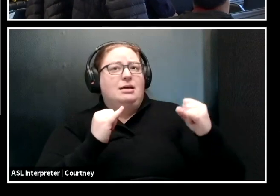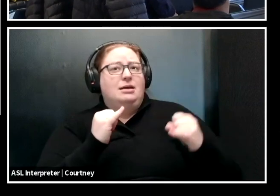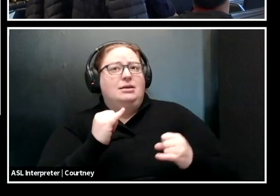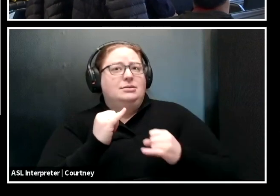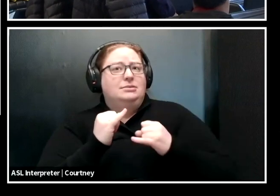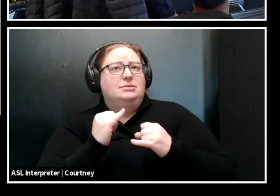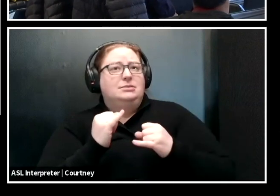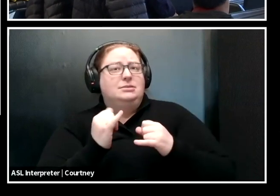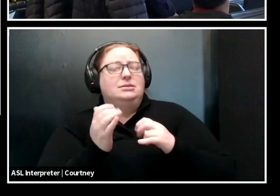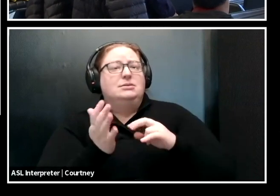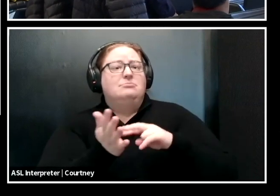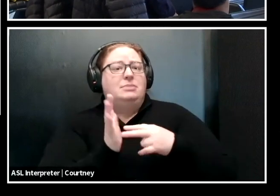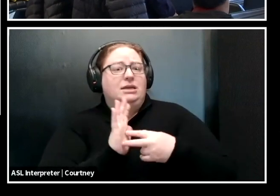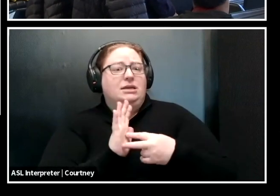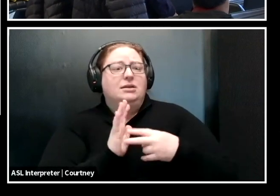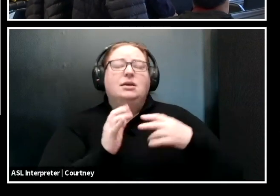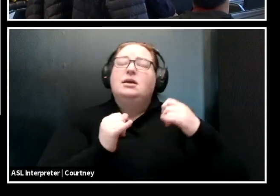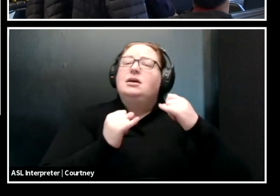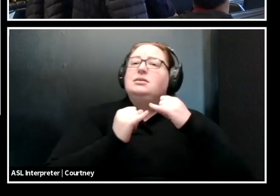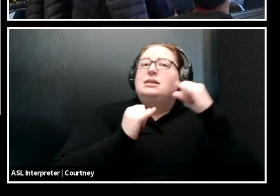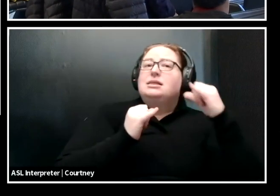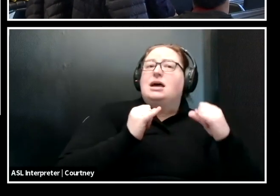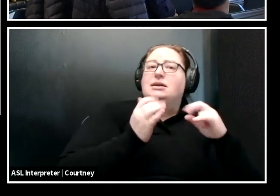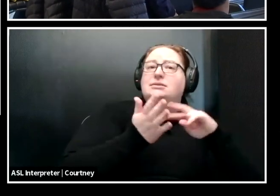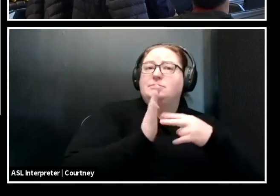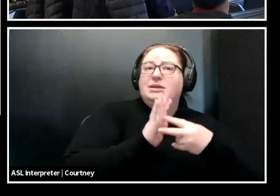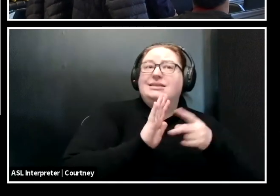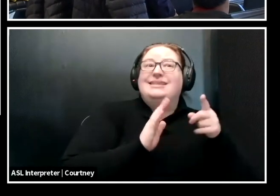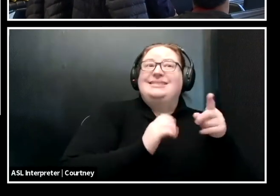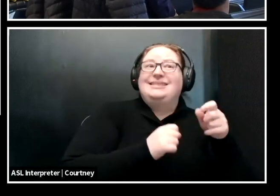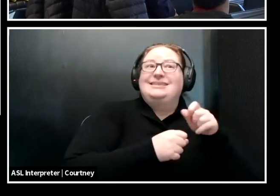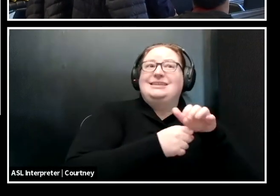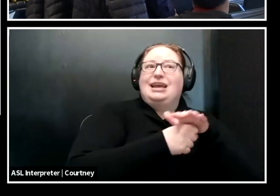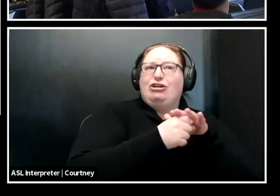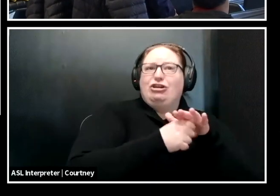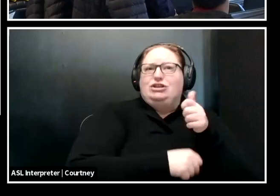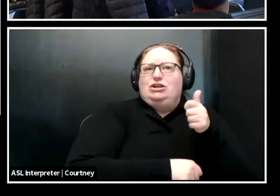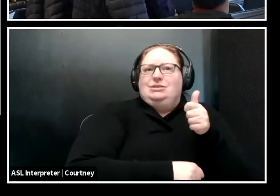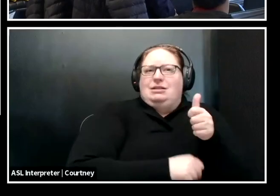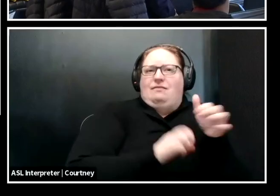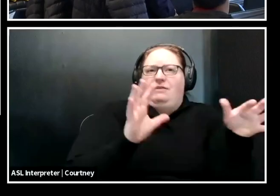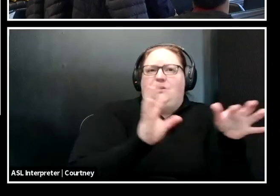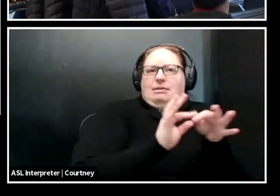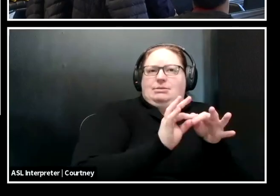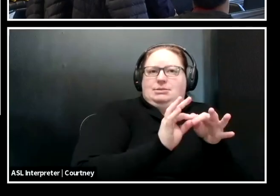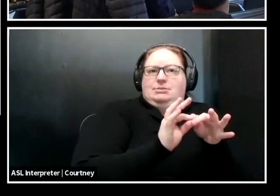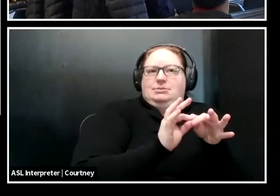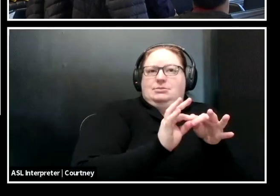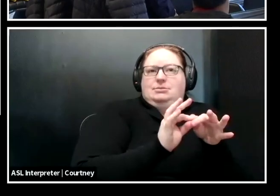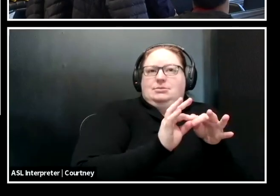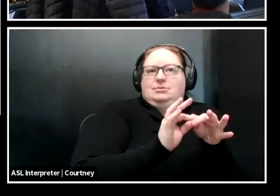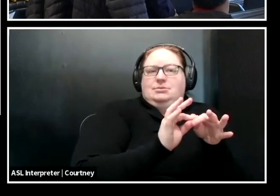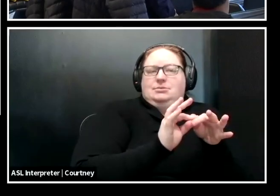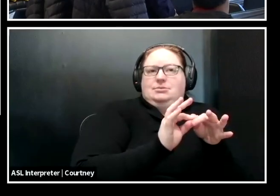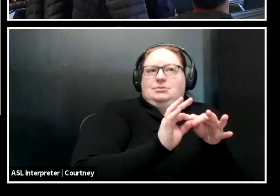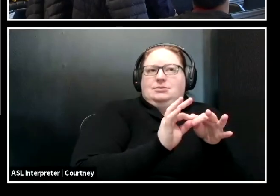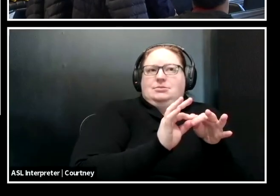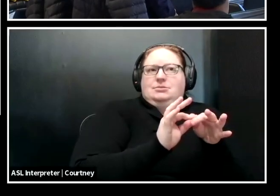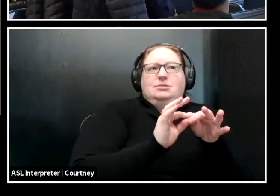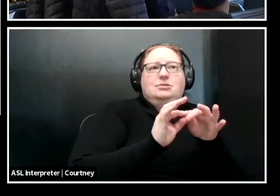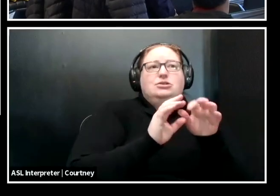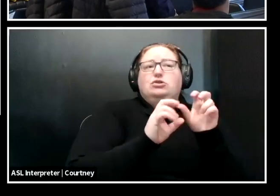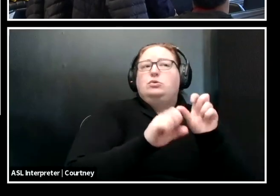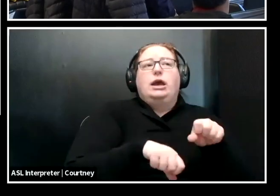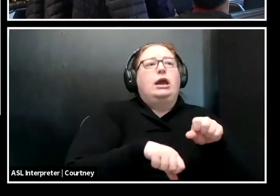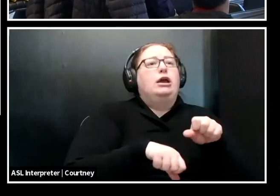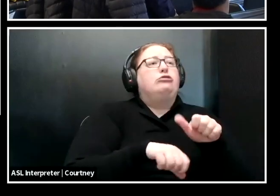The lines mean that these areas are self-connected as you can roll around there